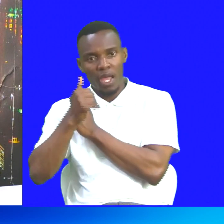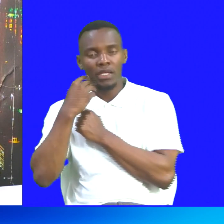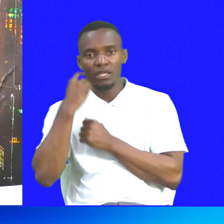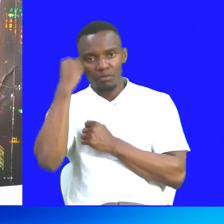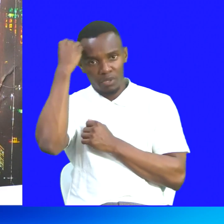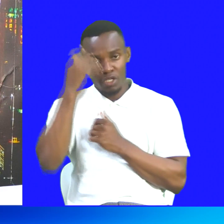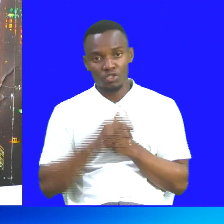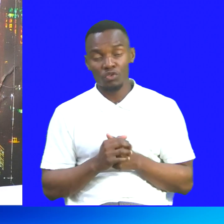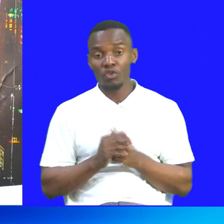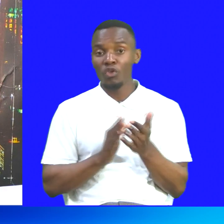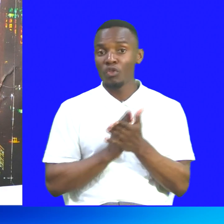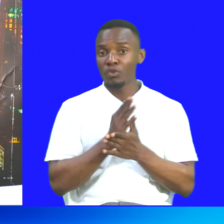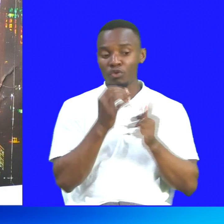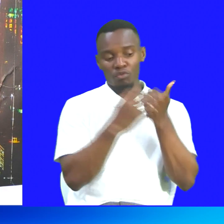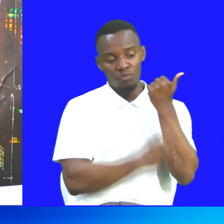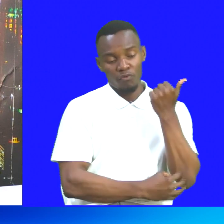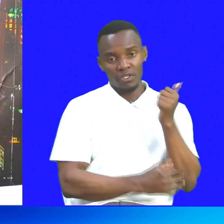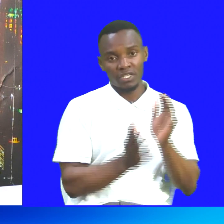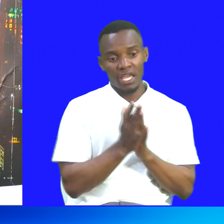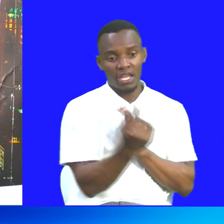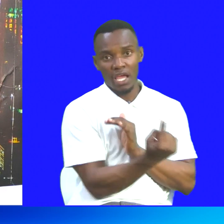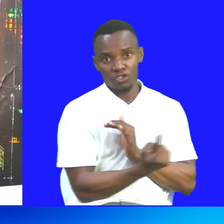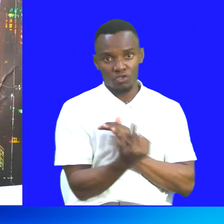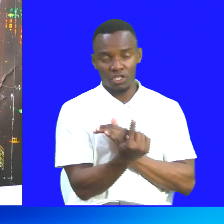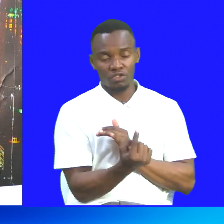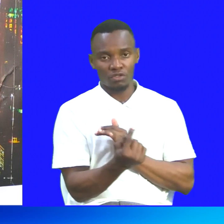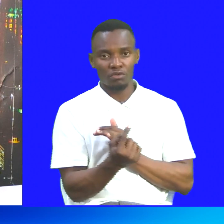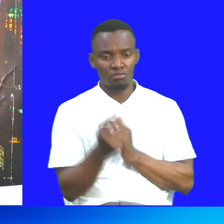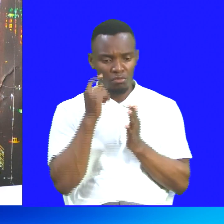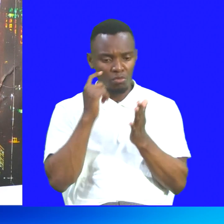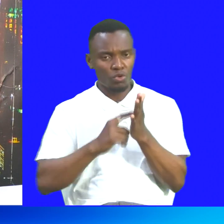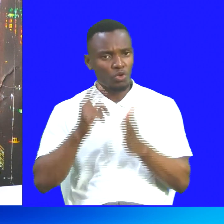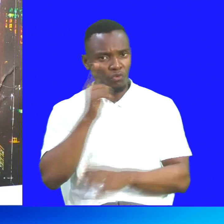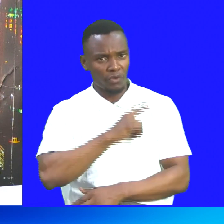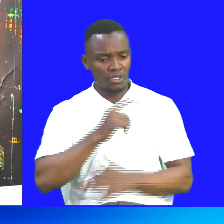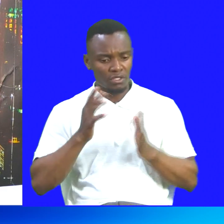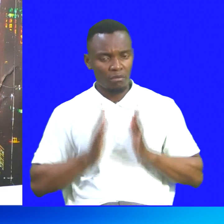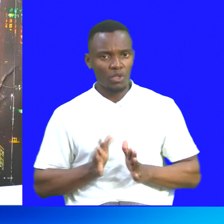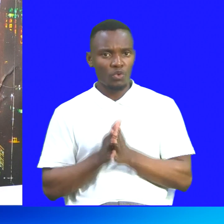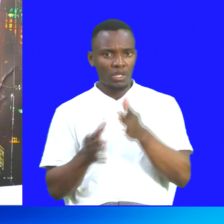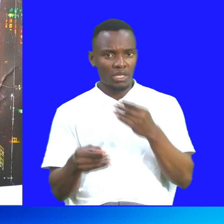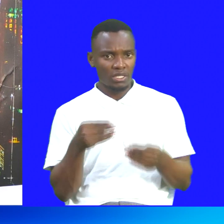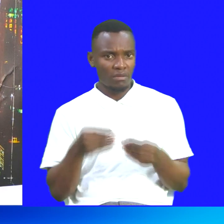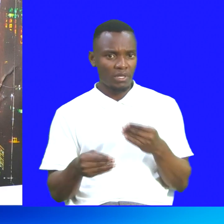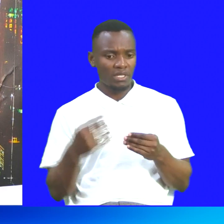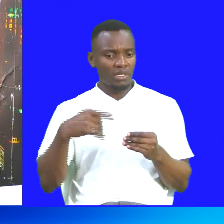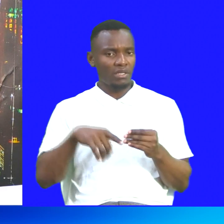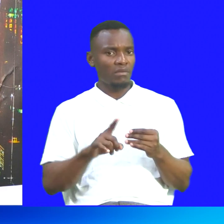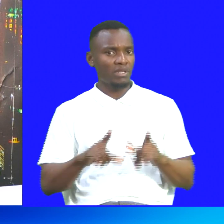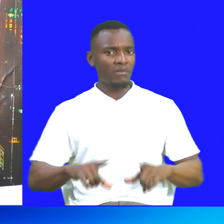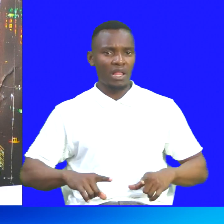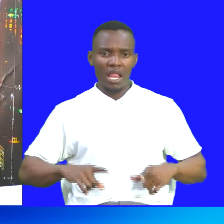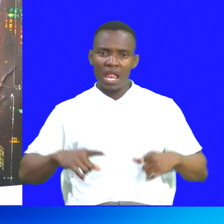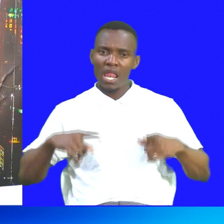Through poverty and isolation, it has been noted that people with disabilities live